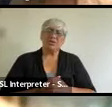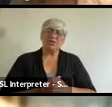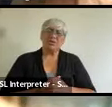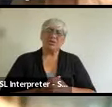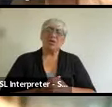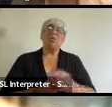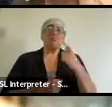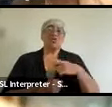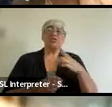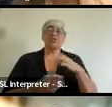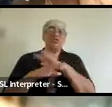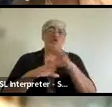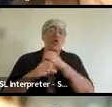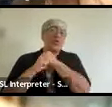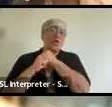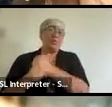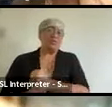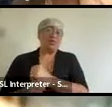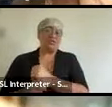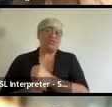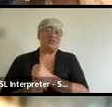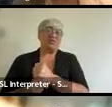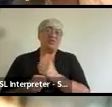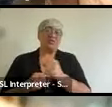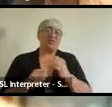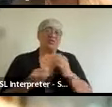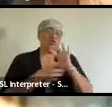commitment to concrete